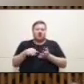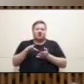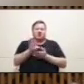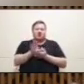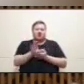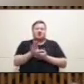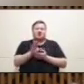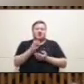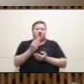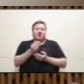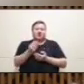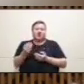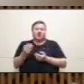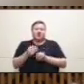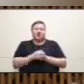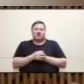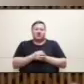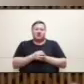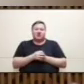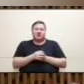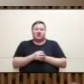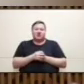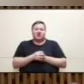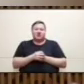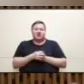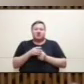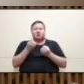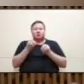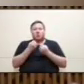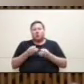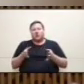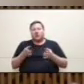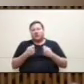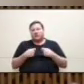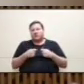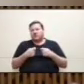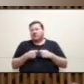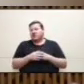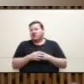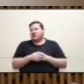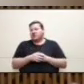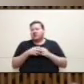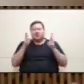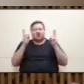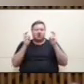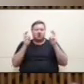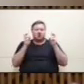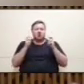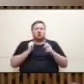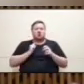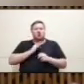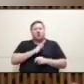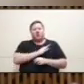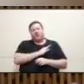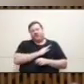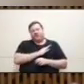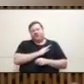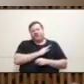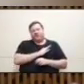that interest, we treat it as fruitless and wasteful. Thank you. On the issue of staff members,